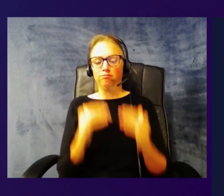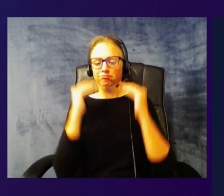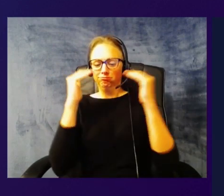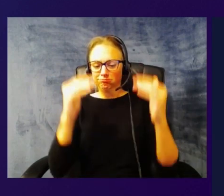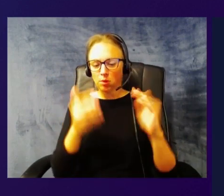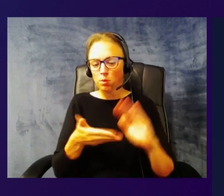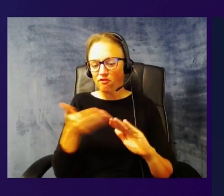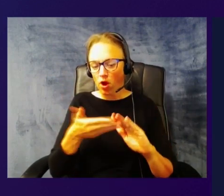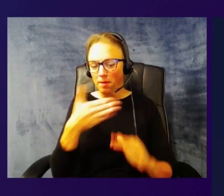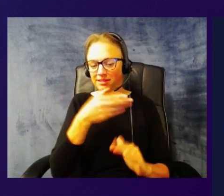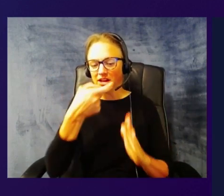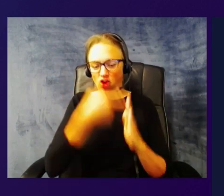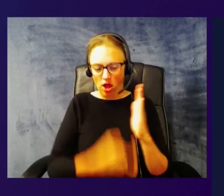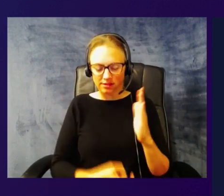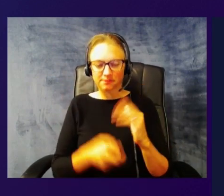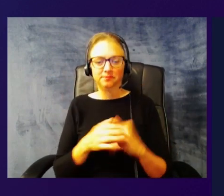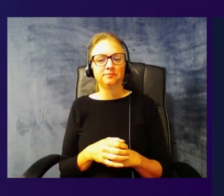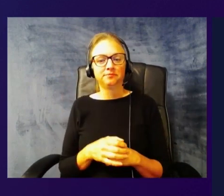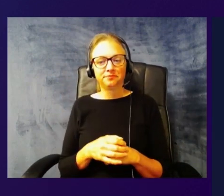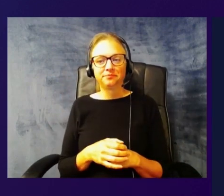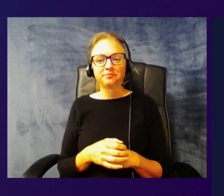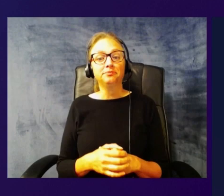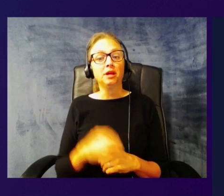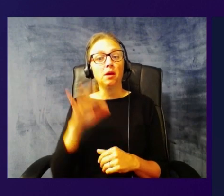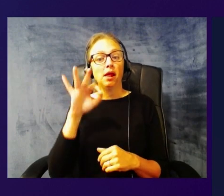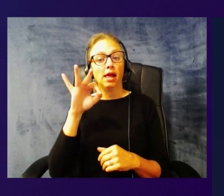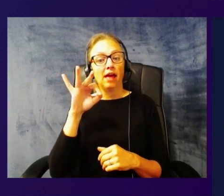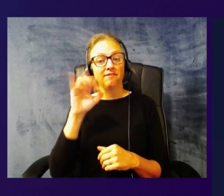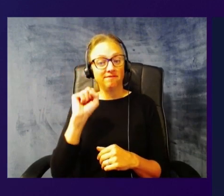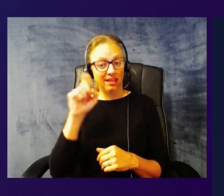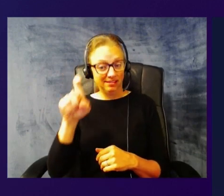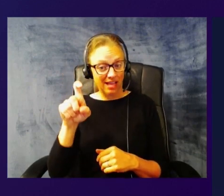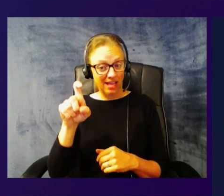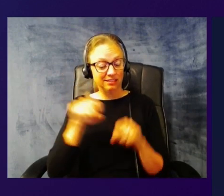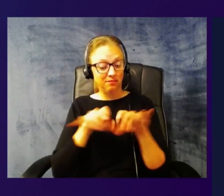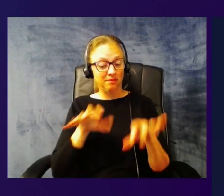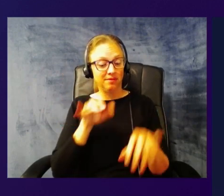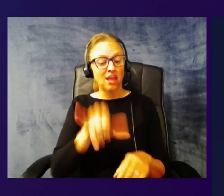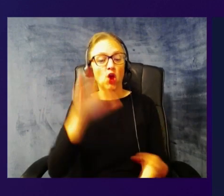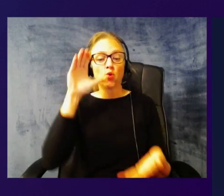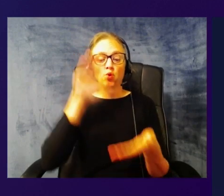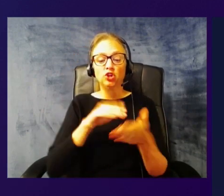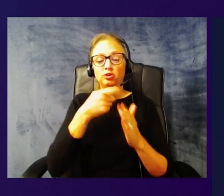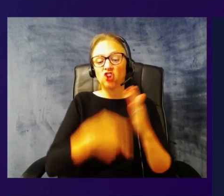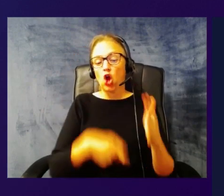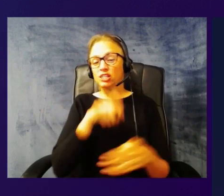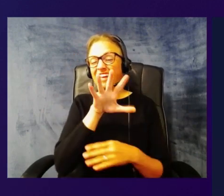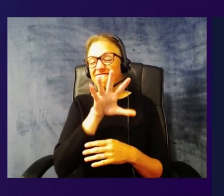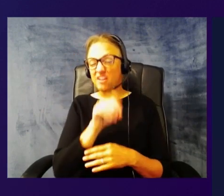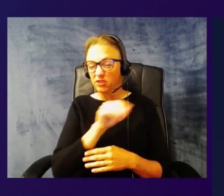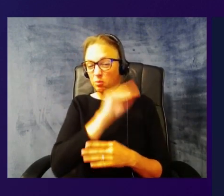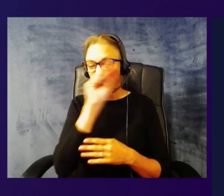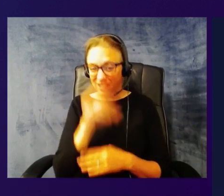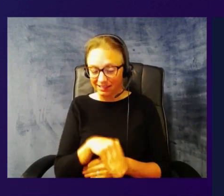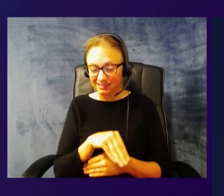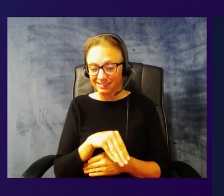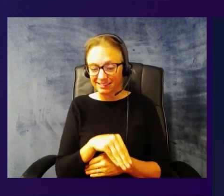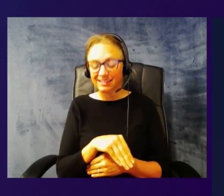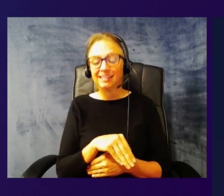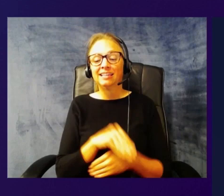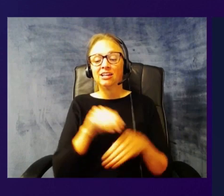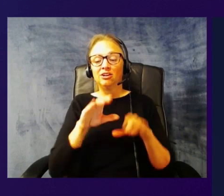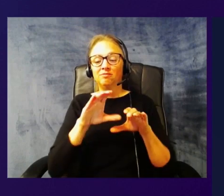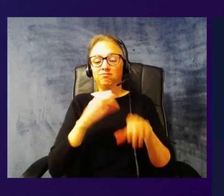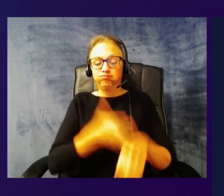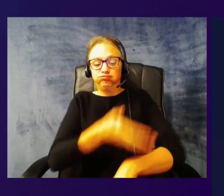cost. By deploying FSX for NetApp ONTAP, they were able to reduce storage costs by 50% and increase productivity by 30%